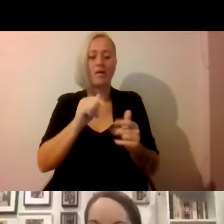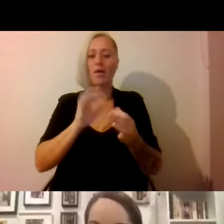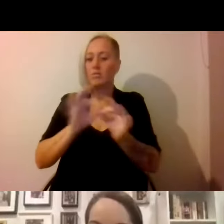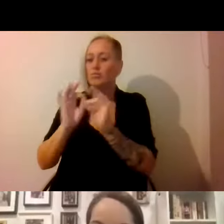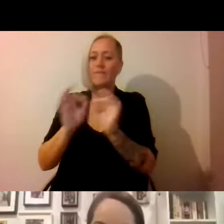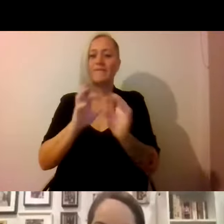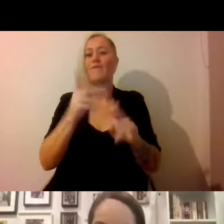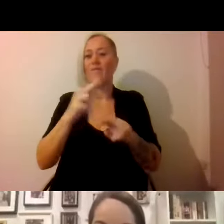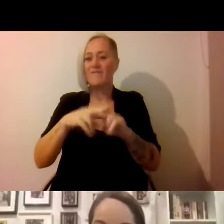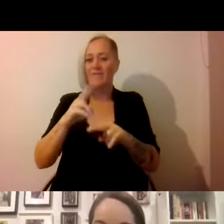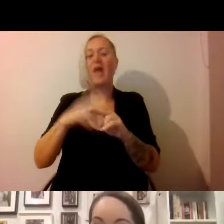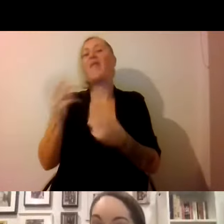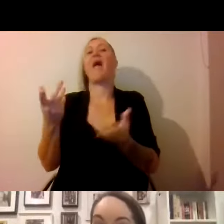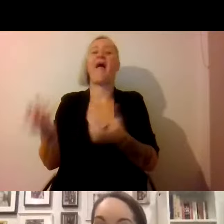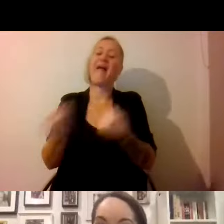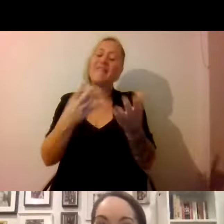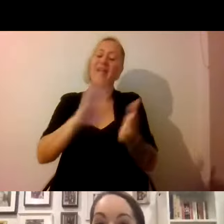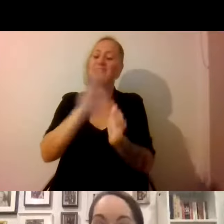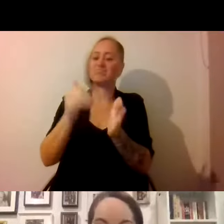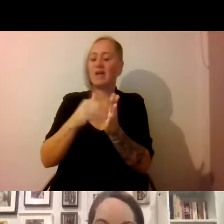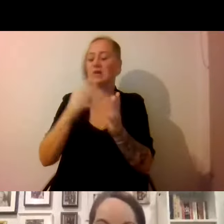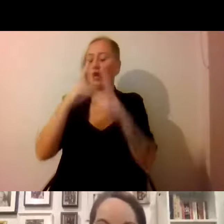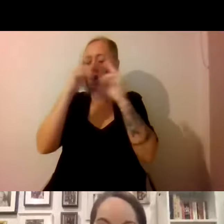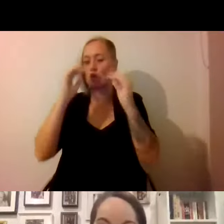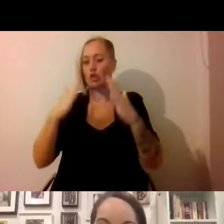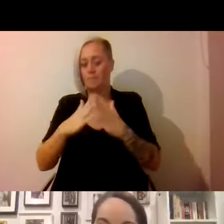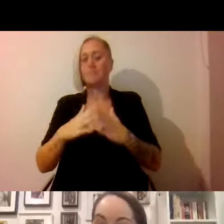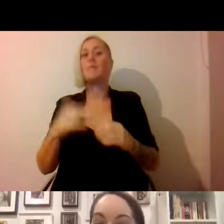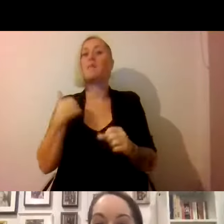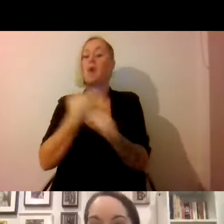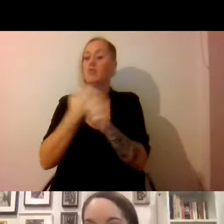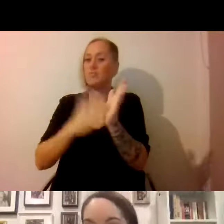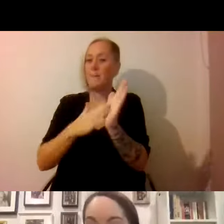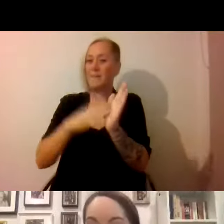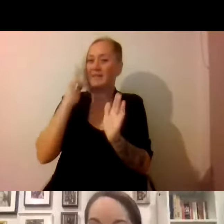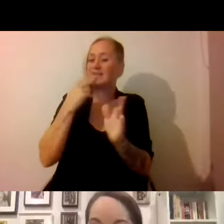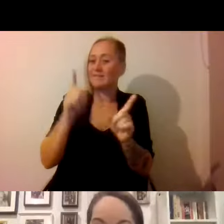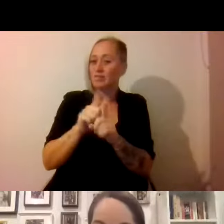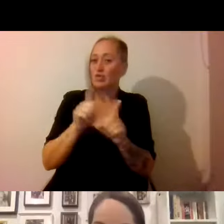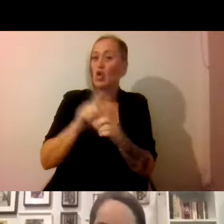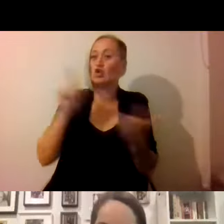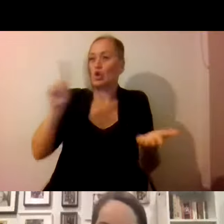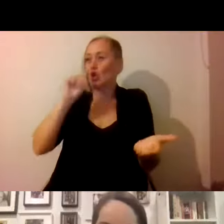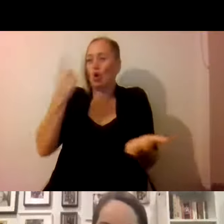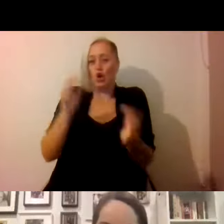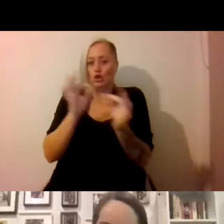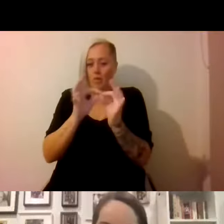nursing home. My grandmother, being deaf too, couldn't interpret for him if she'd wanted to.